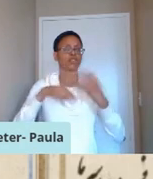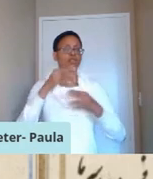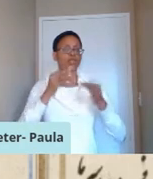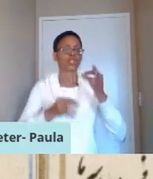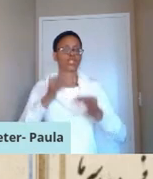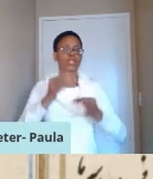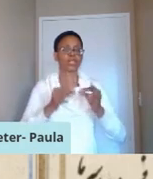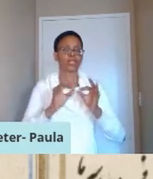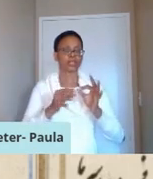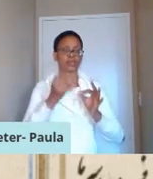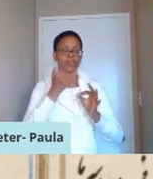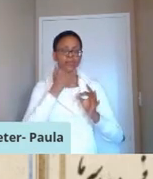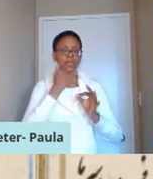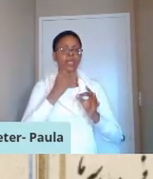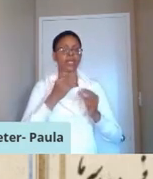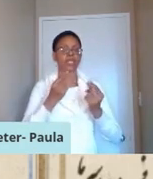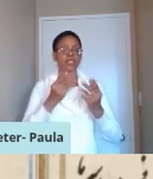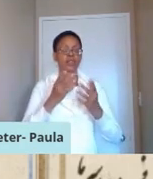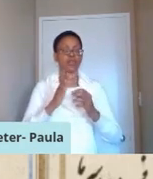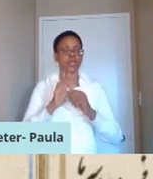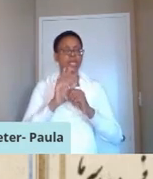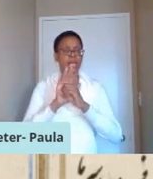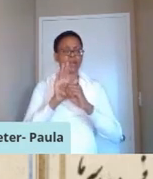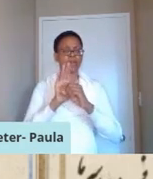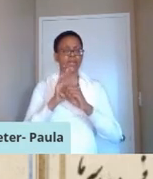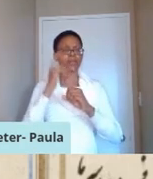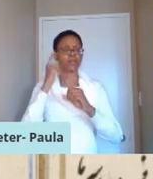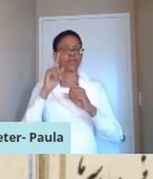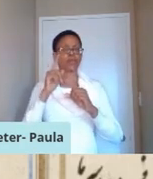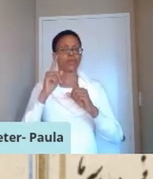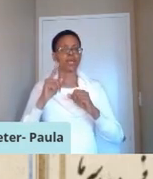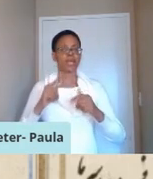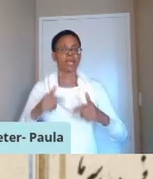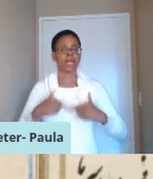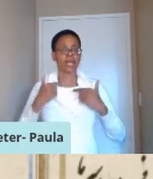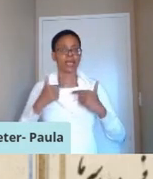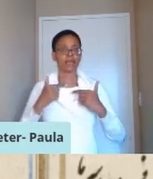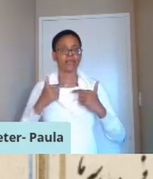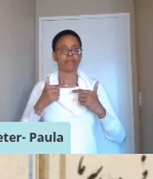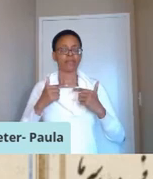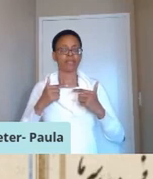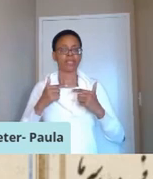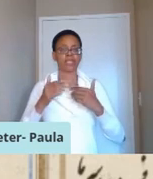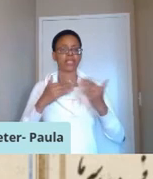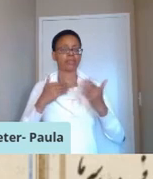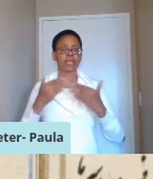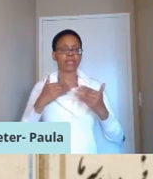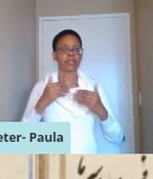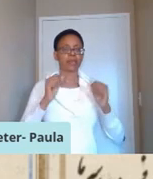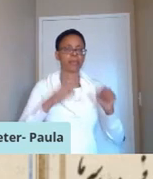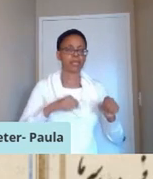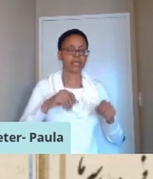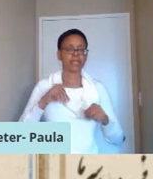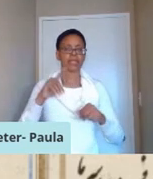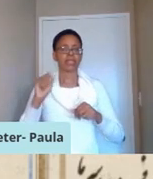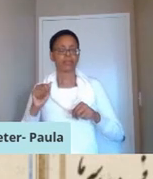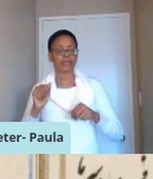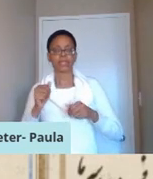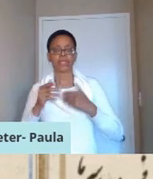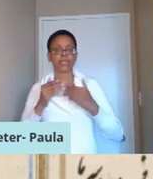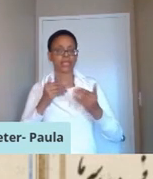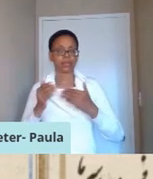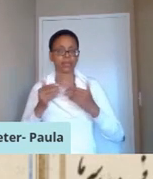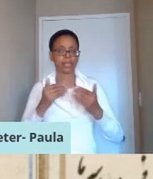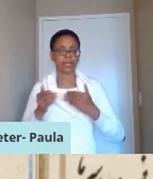by advocating the sanctity of life, regardless of our ability or disability. Similarly,